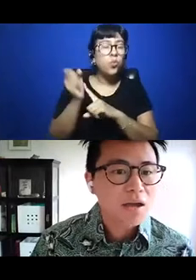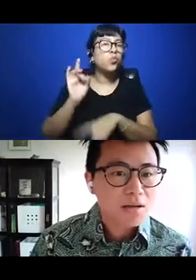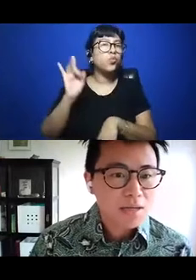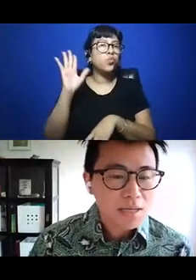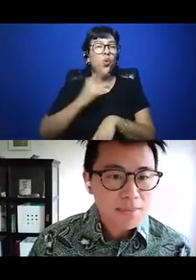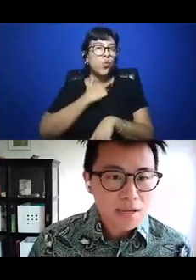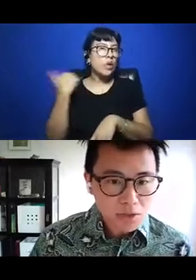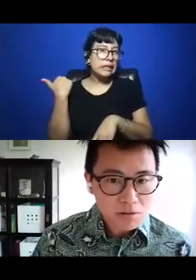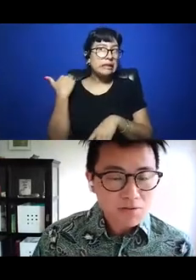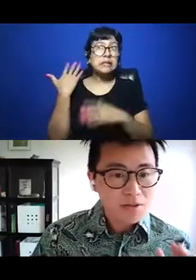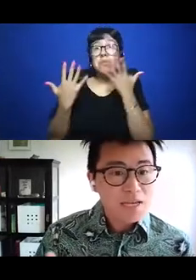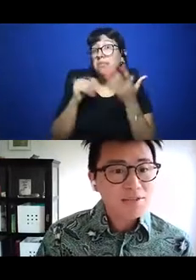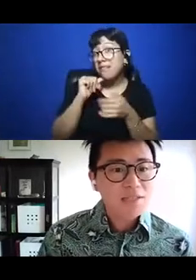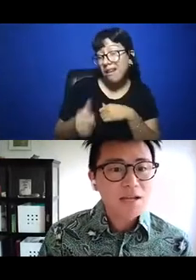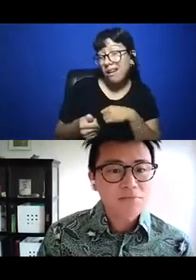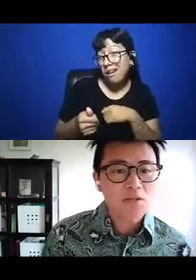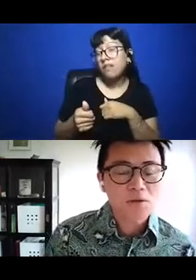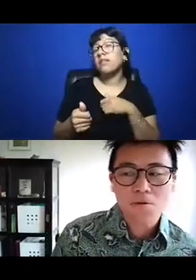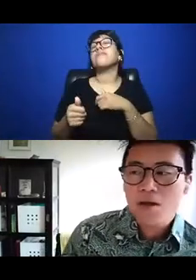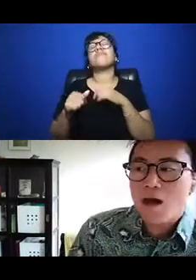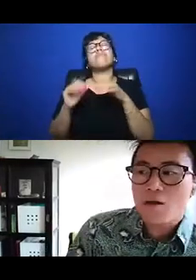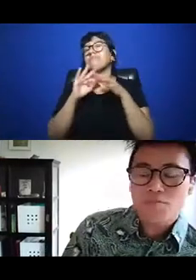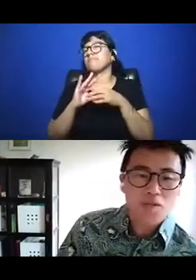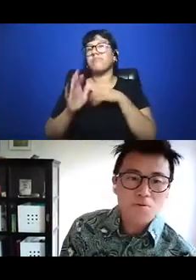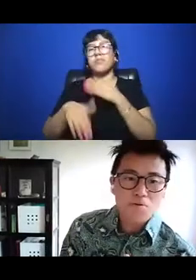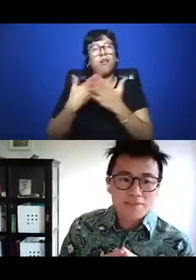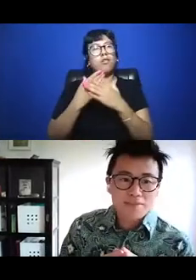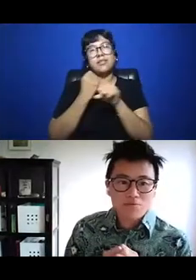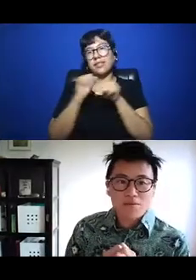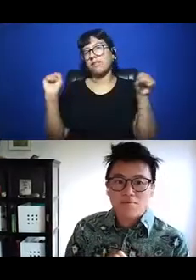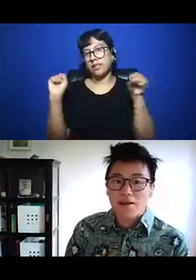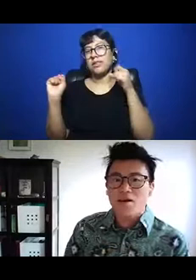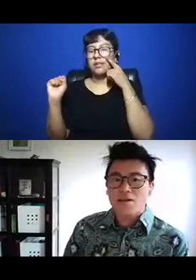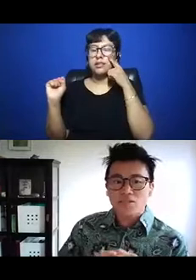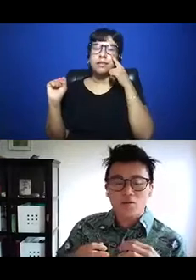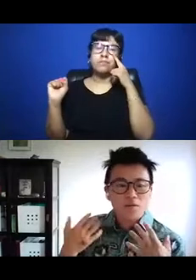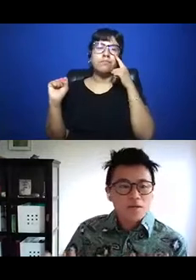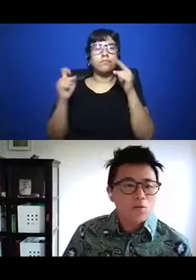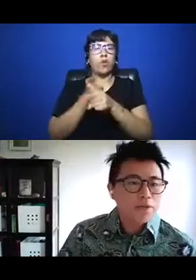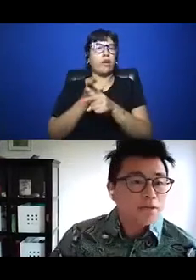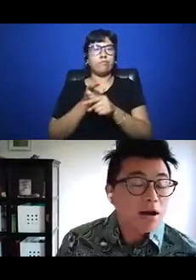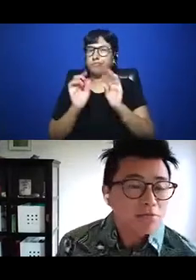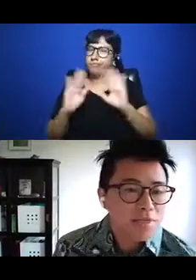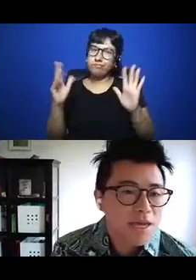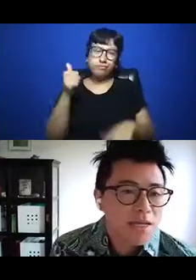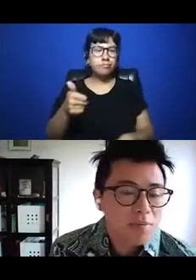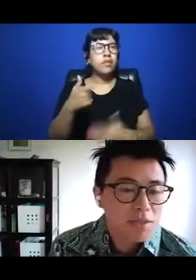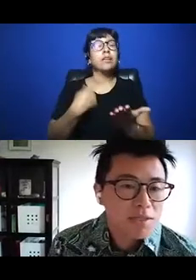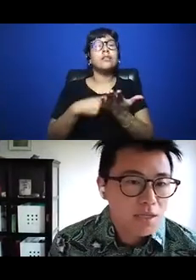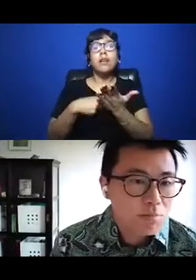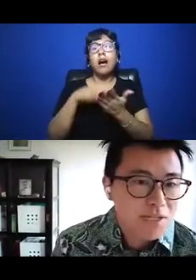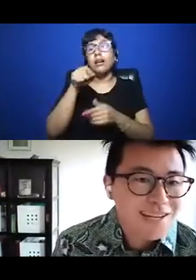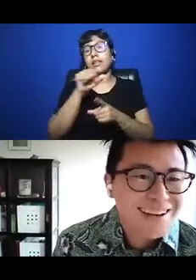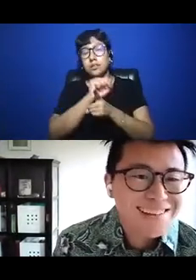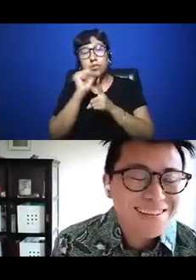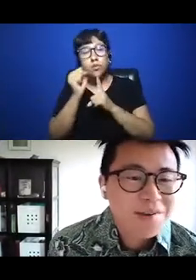or not? That is true of all safety stuff. And so, so I think that's really right on. And so we can talk to this case because